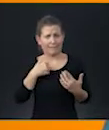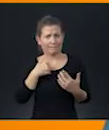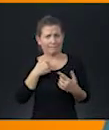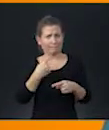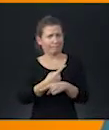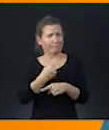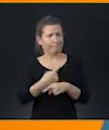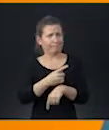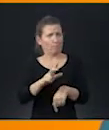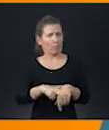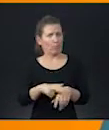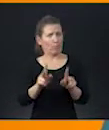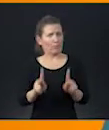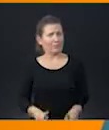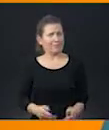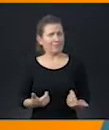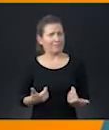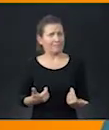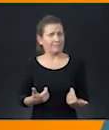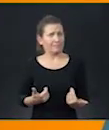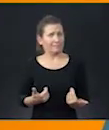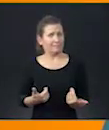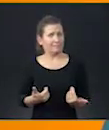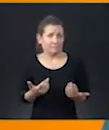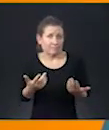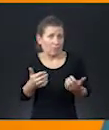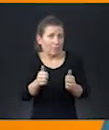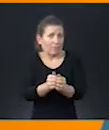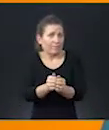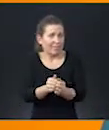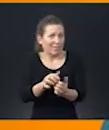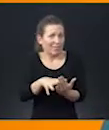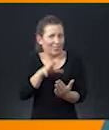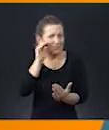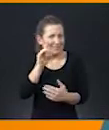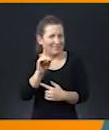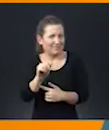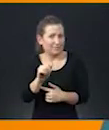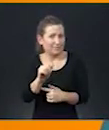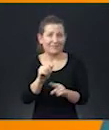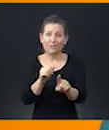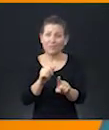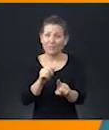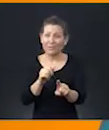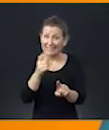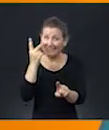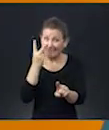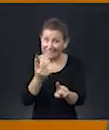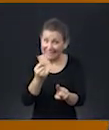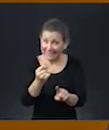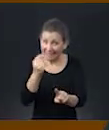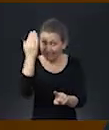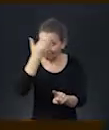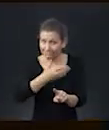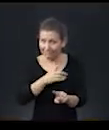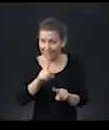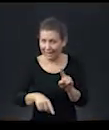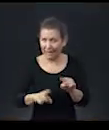person, but with a learning disability that you cannot see, but it's